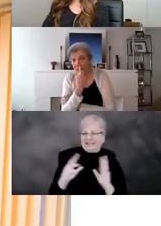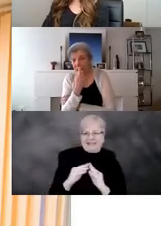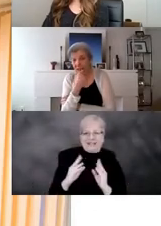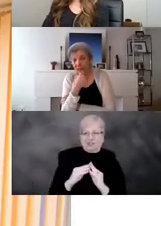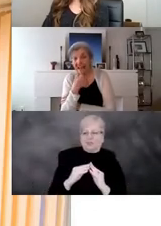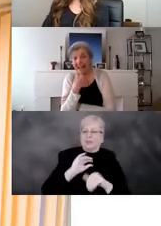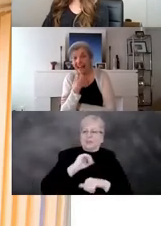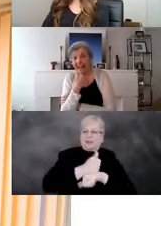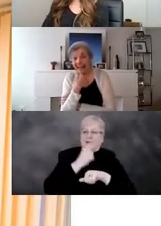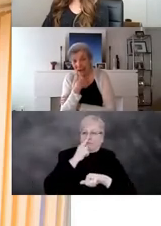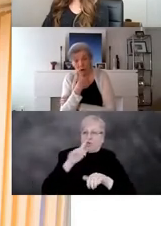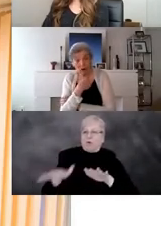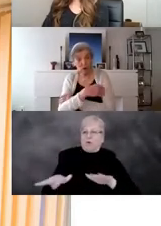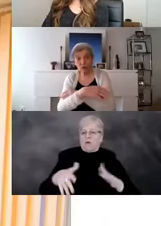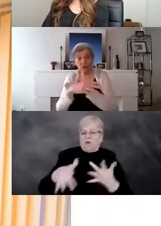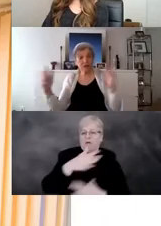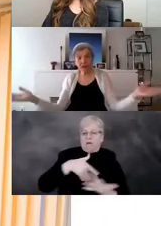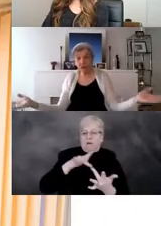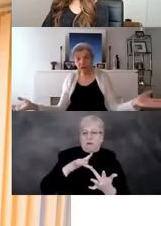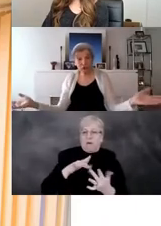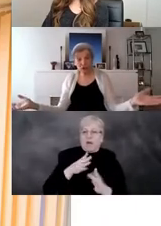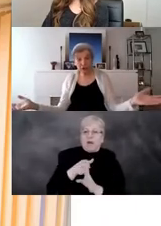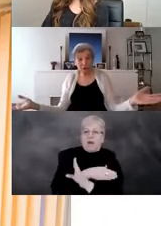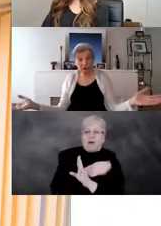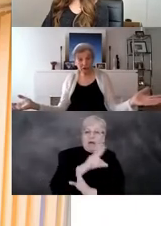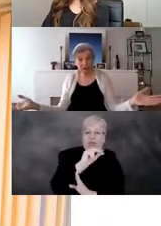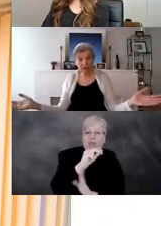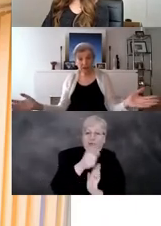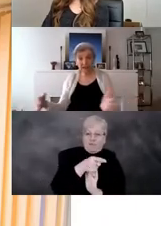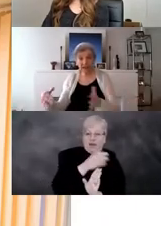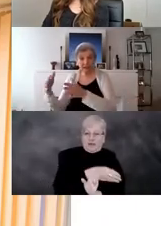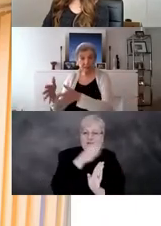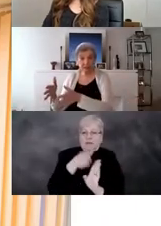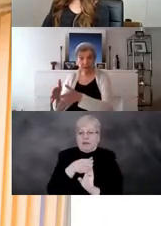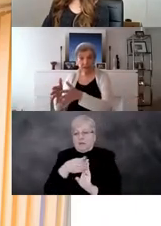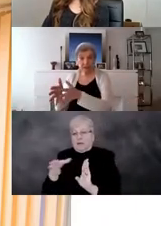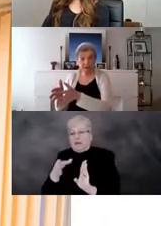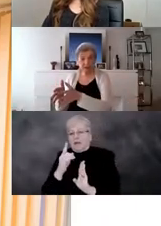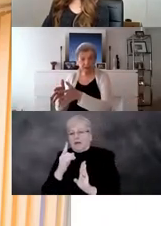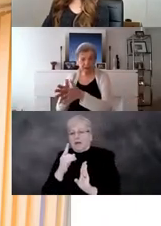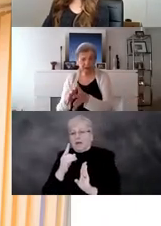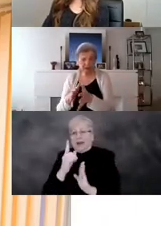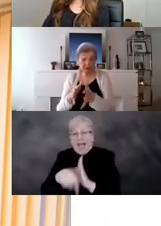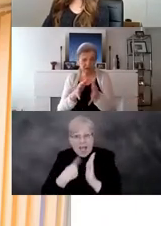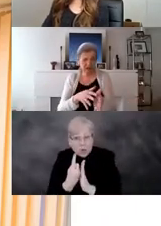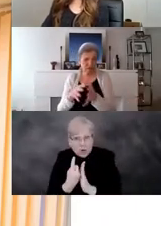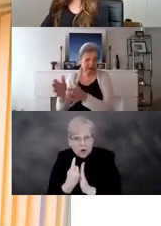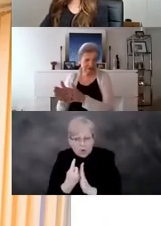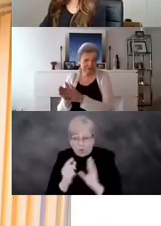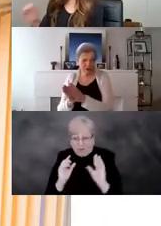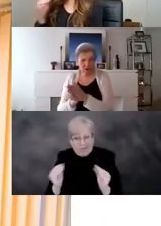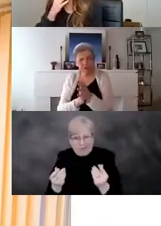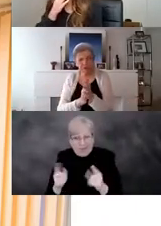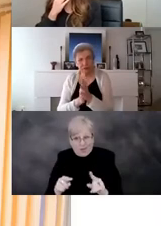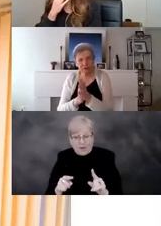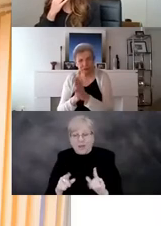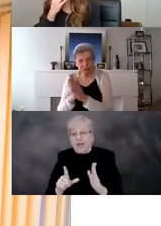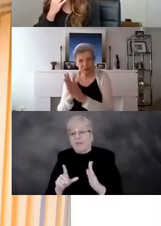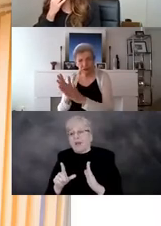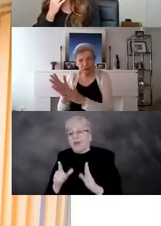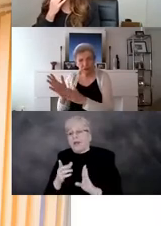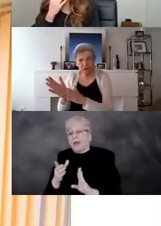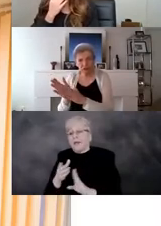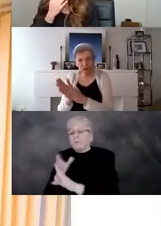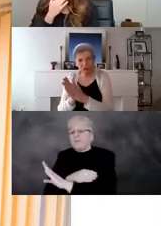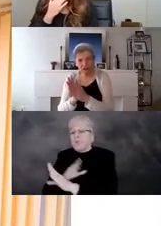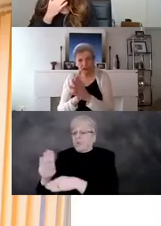of the meeting, an hour with nothing else going on, and be, um, and then another half hour before business